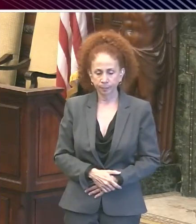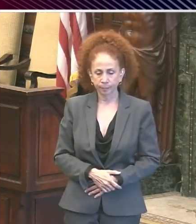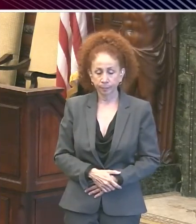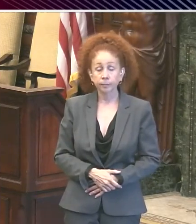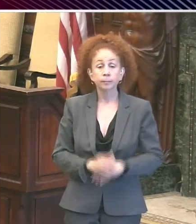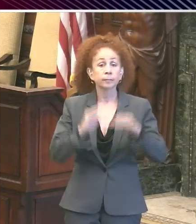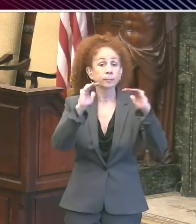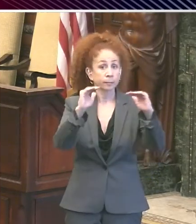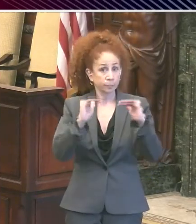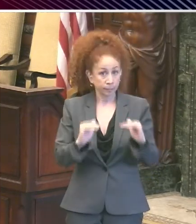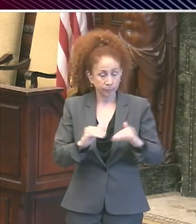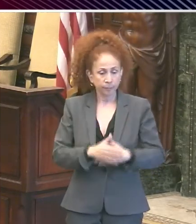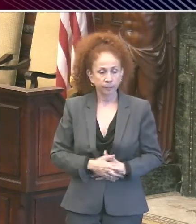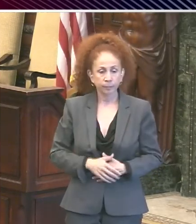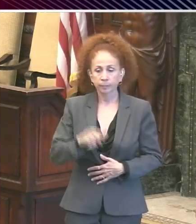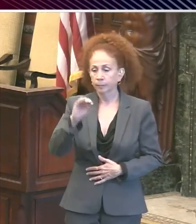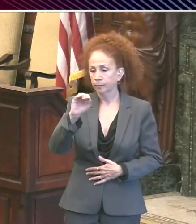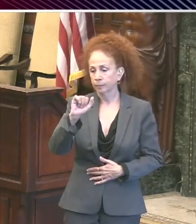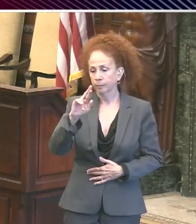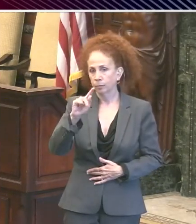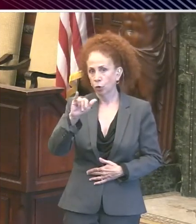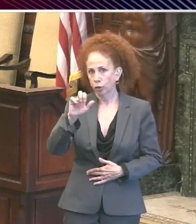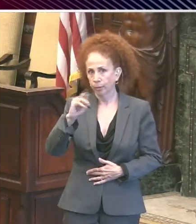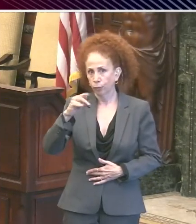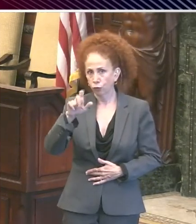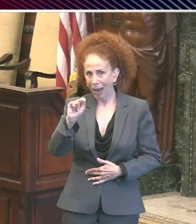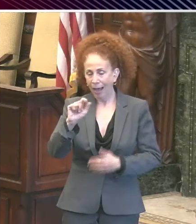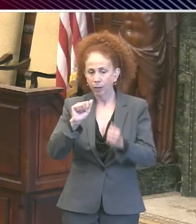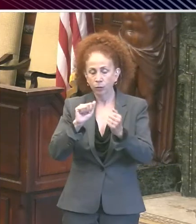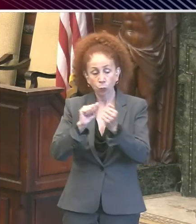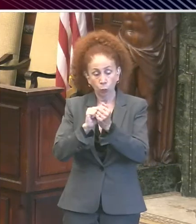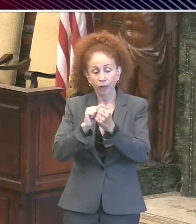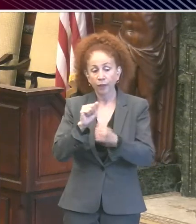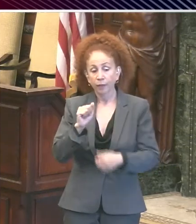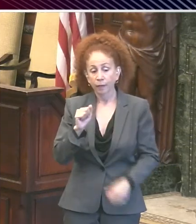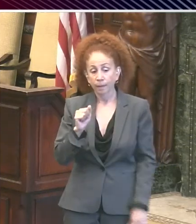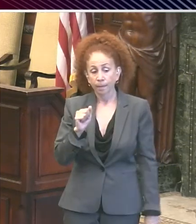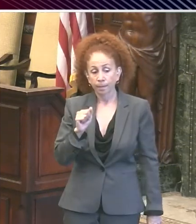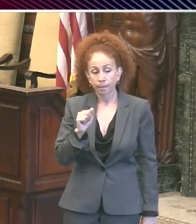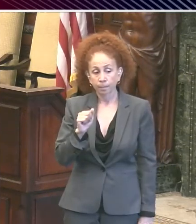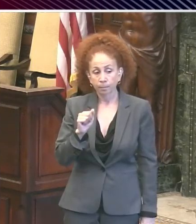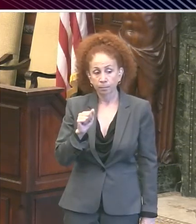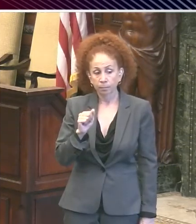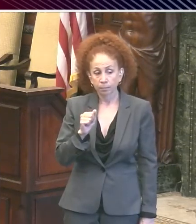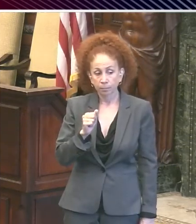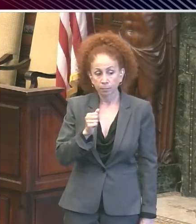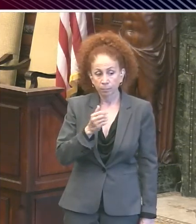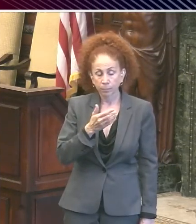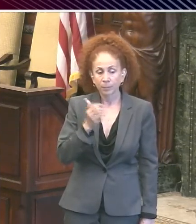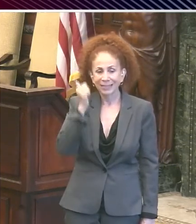We're going to go now to Martin Pratt with your Black Philly news. Sorry. Go